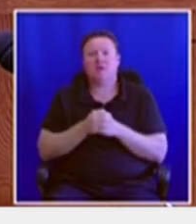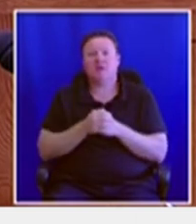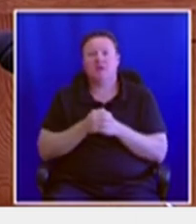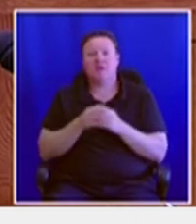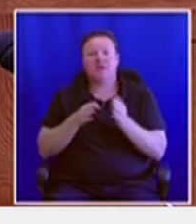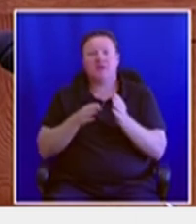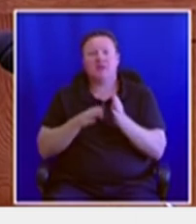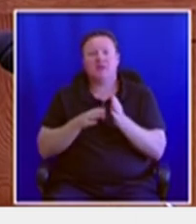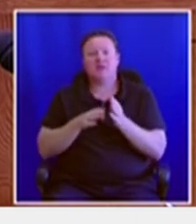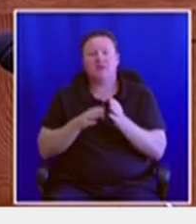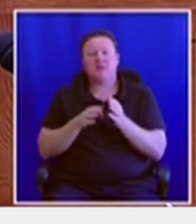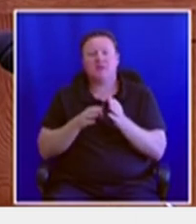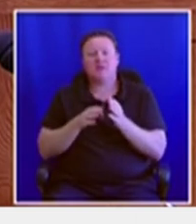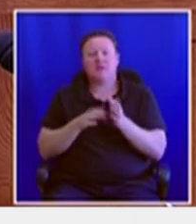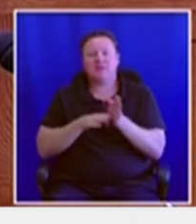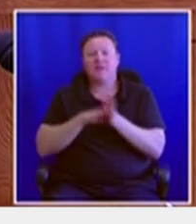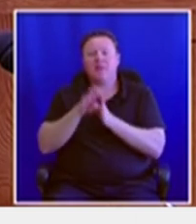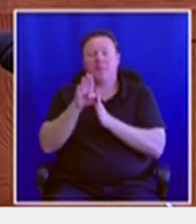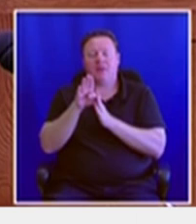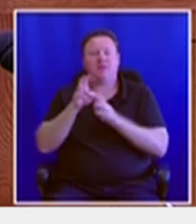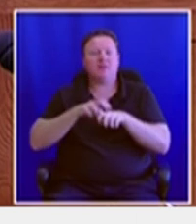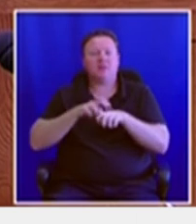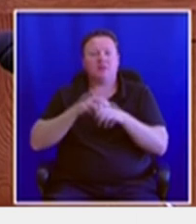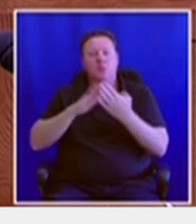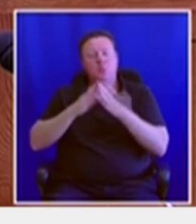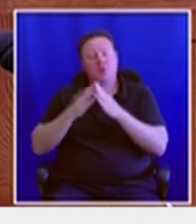needs of our communities.